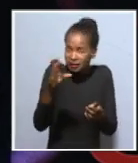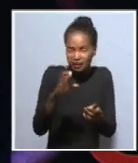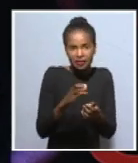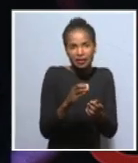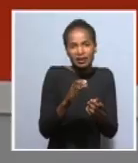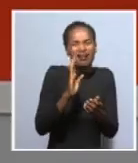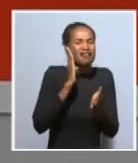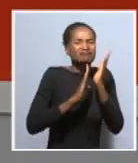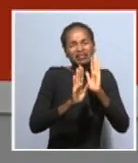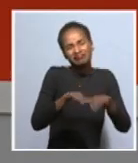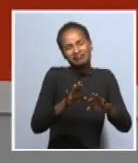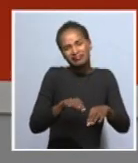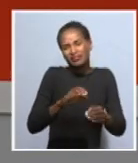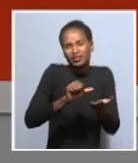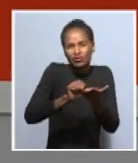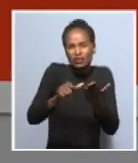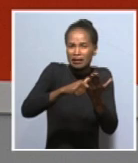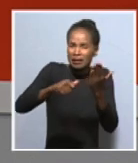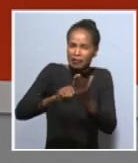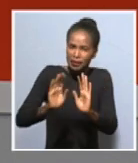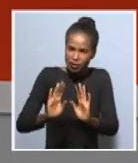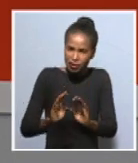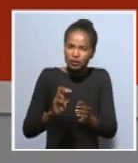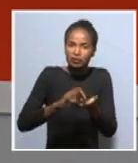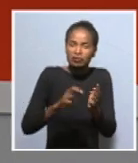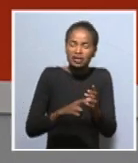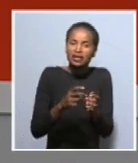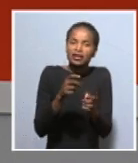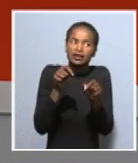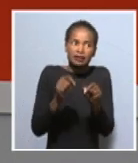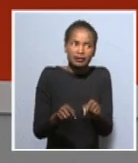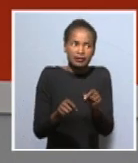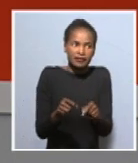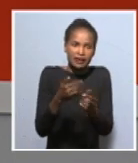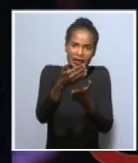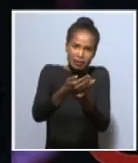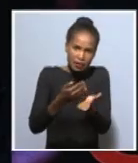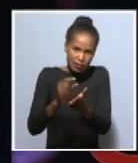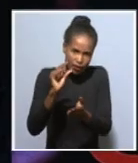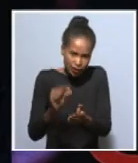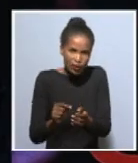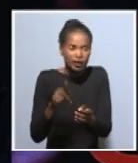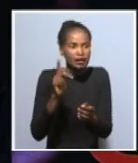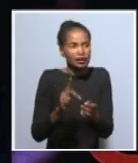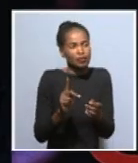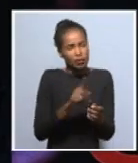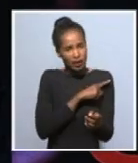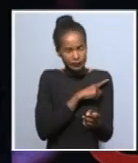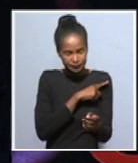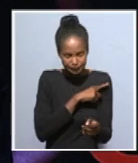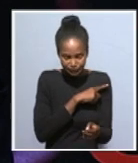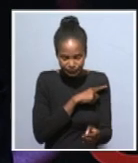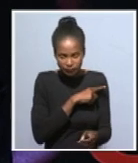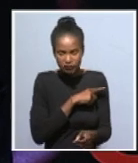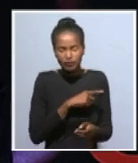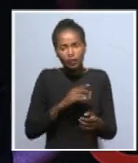well as future clients? So the impact will be reduced collections, but I think that is done with a view to